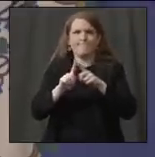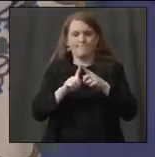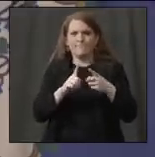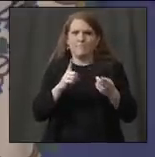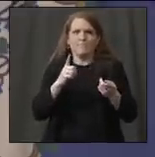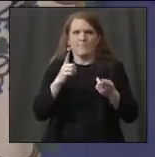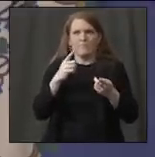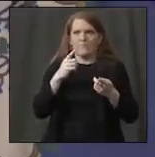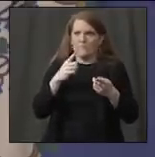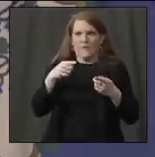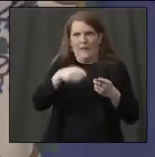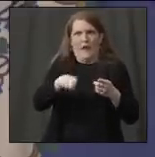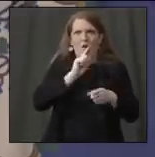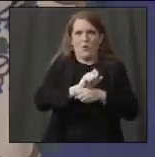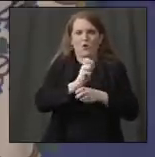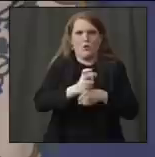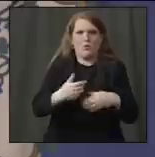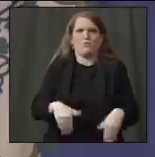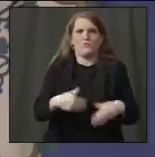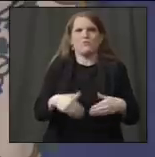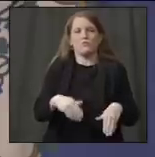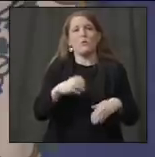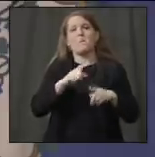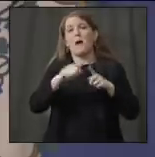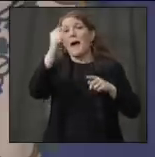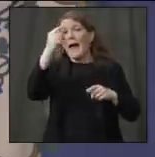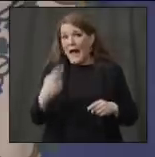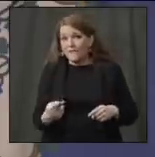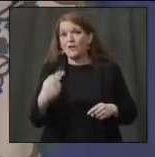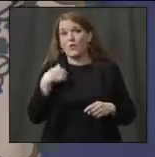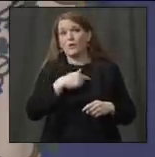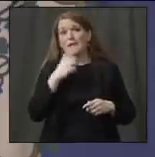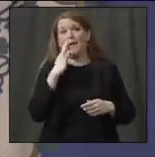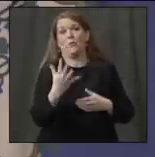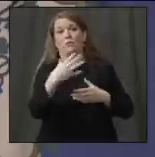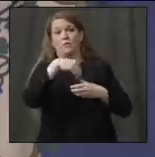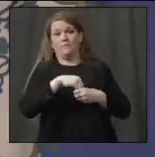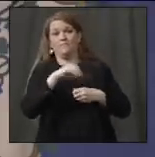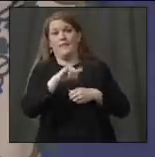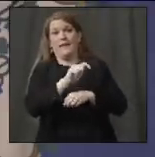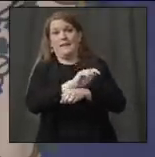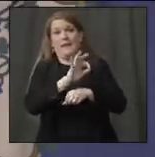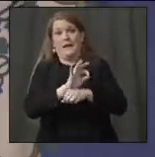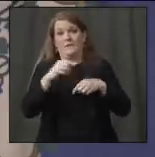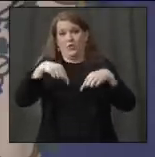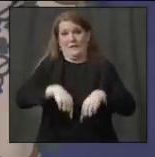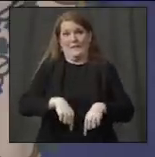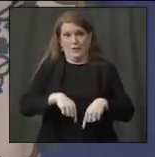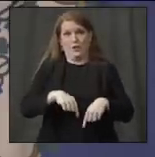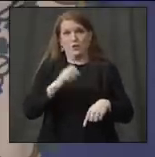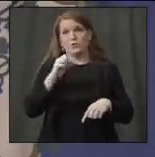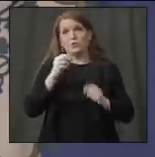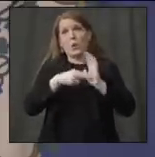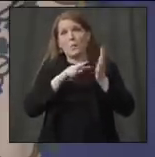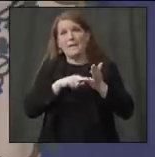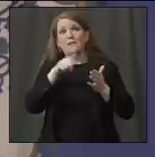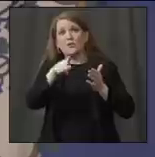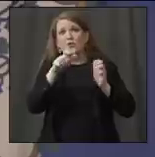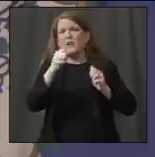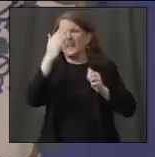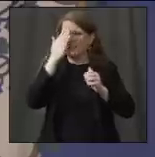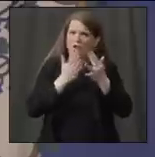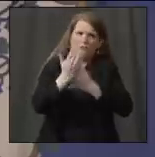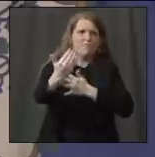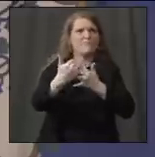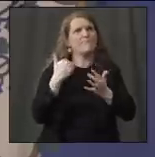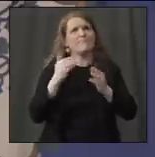they're deciding, why they're deciding. I'm making decisions, but what recommendations they make. So you know exactly what we're thinking about and how